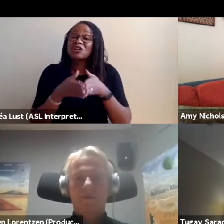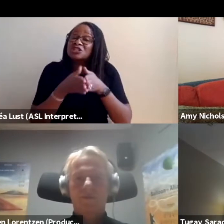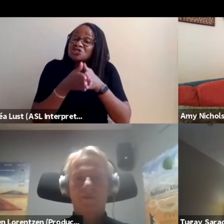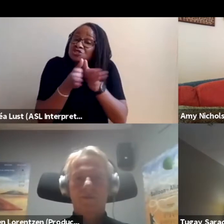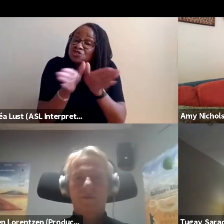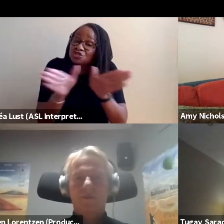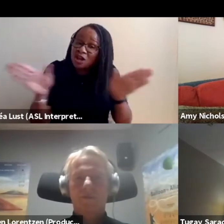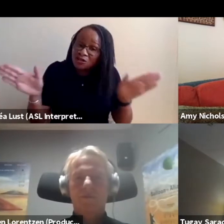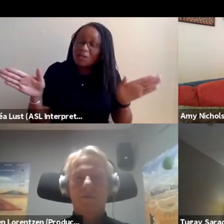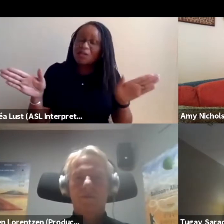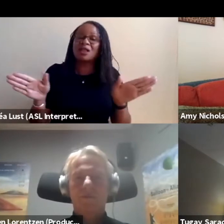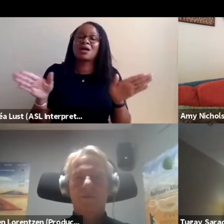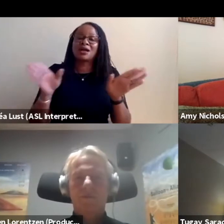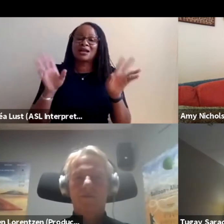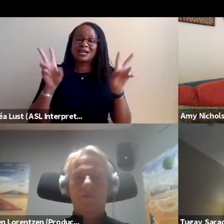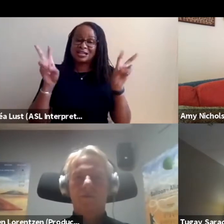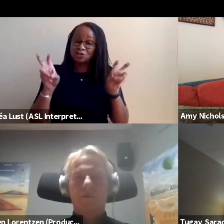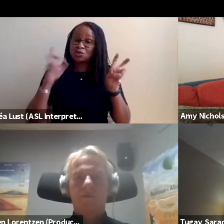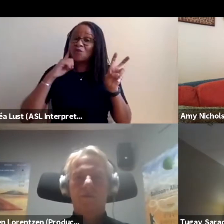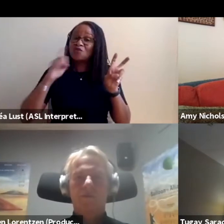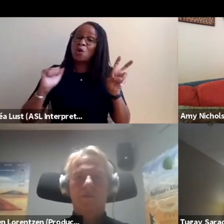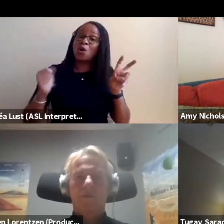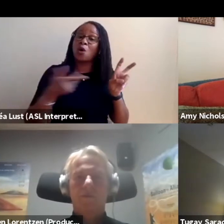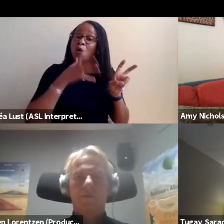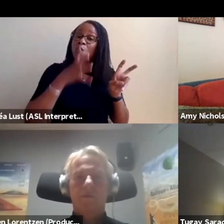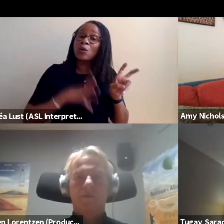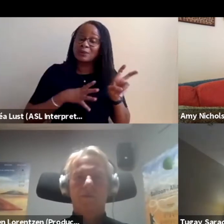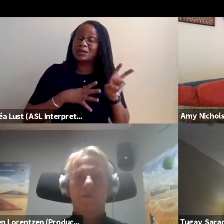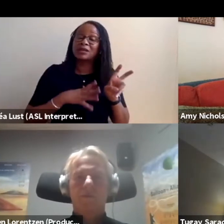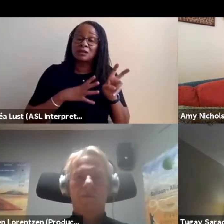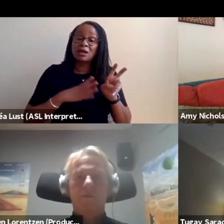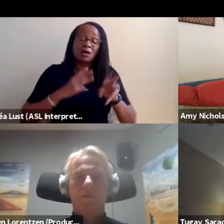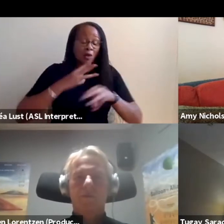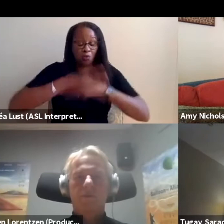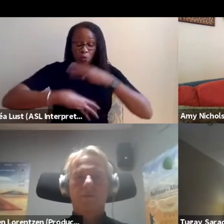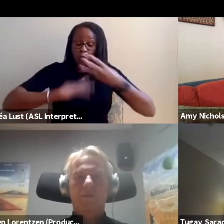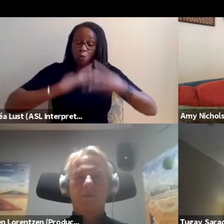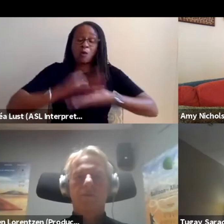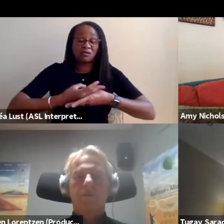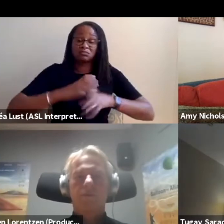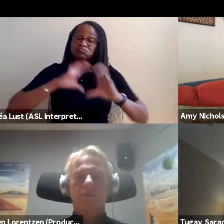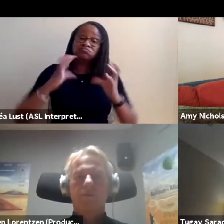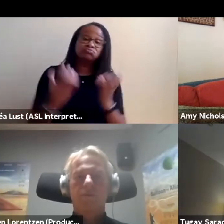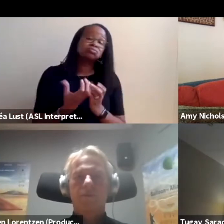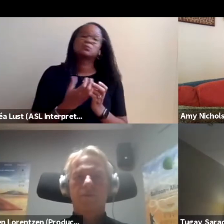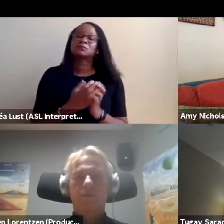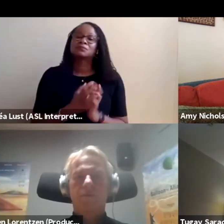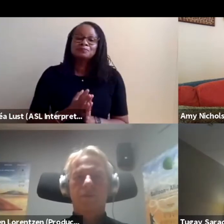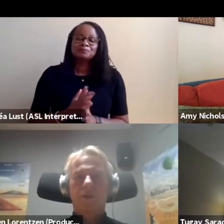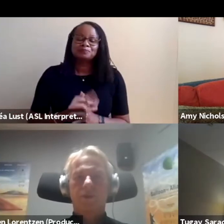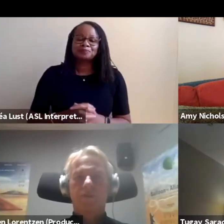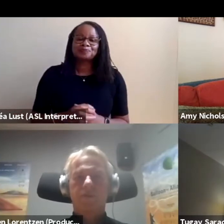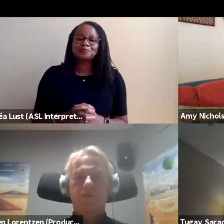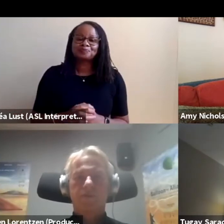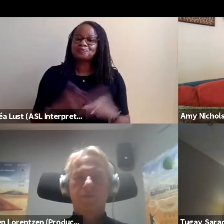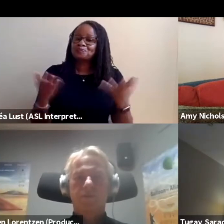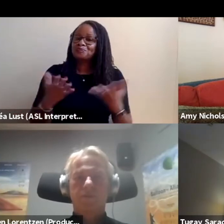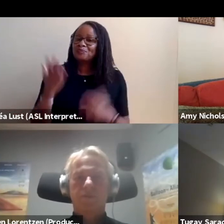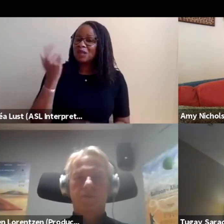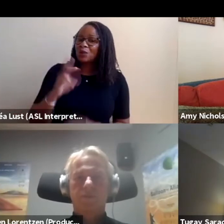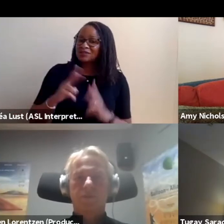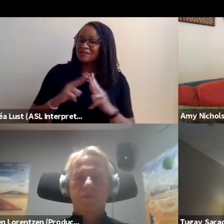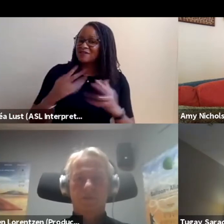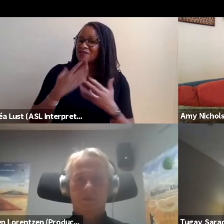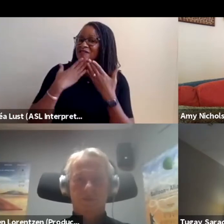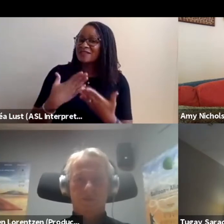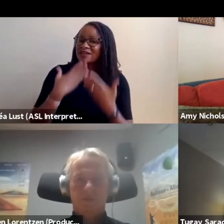mentioned, issue for all women worldwide. And this is why I'm really thankful that